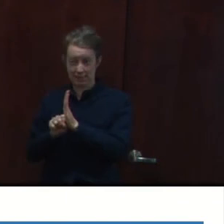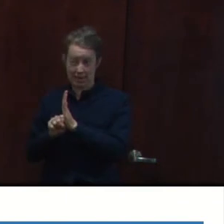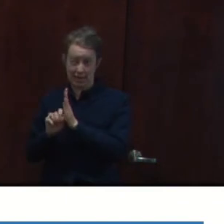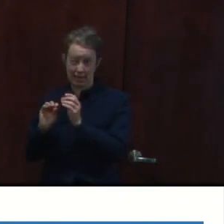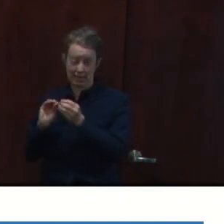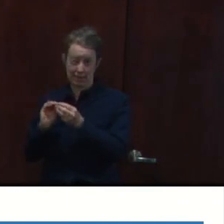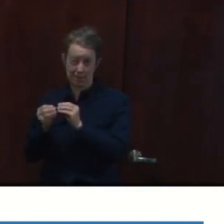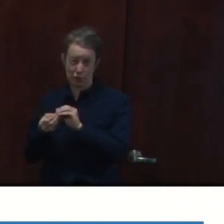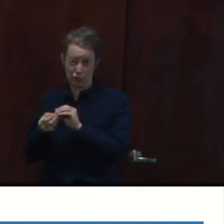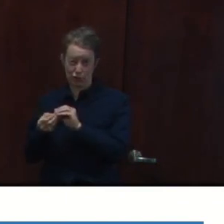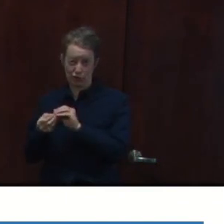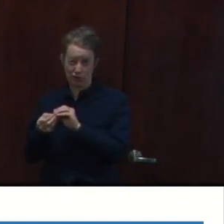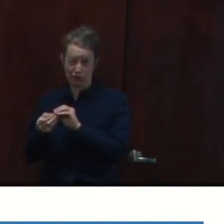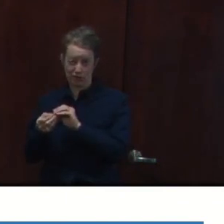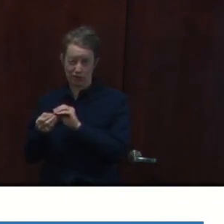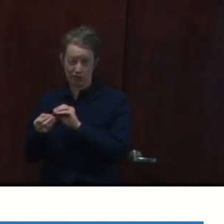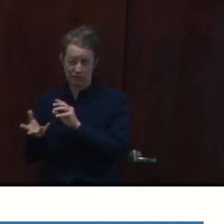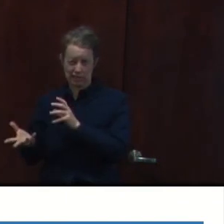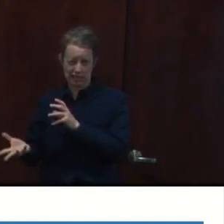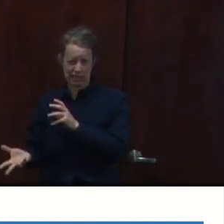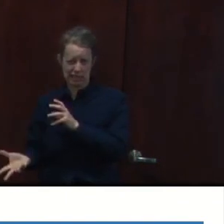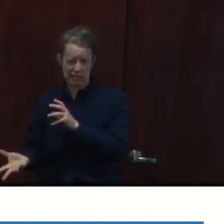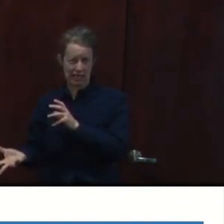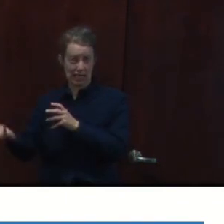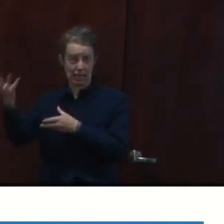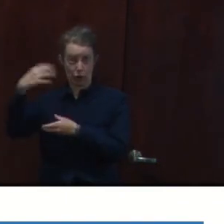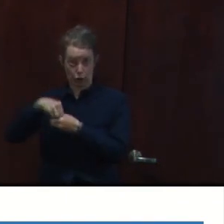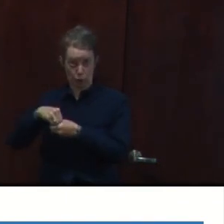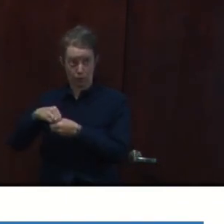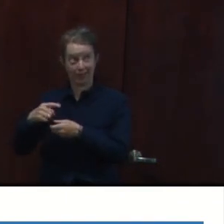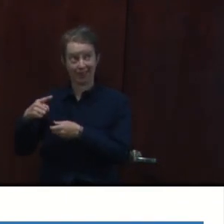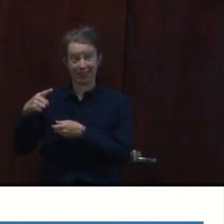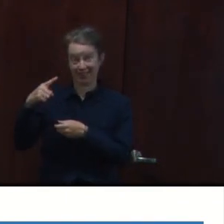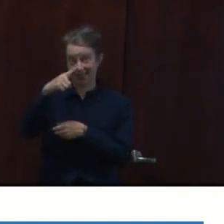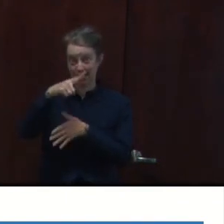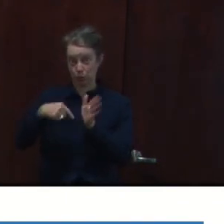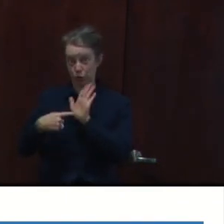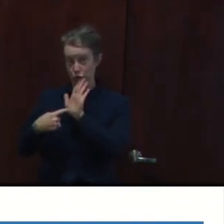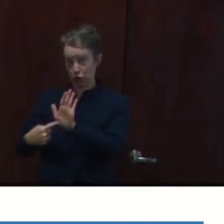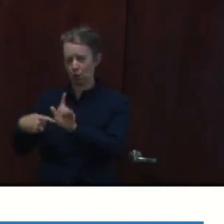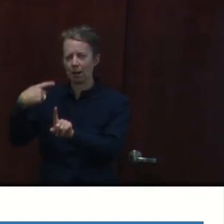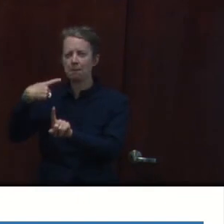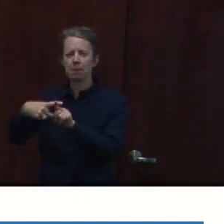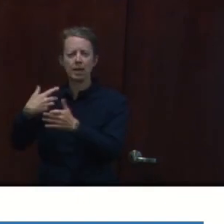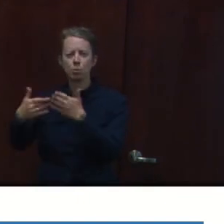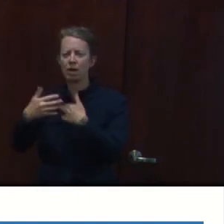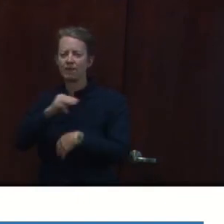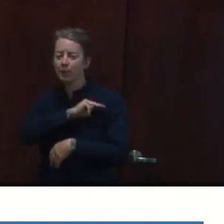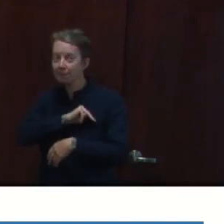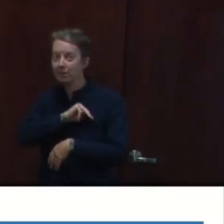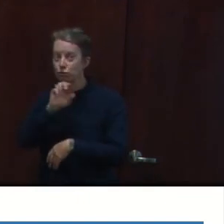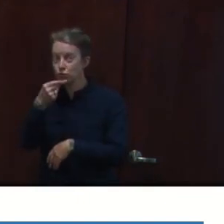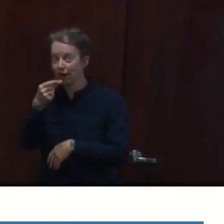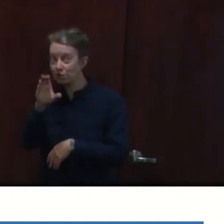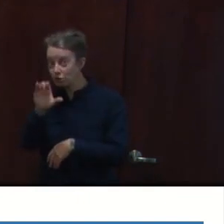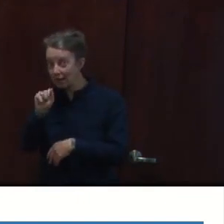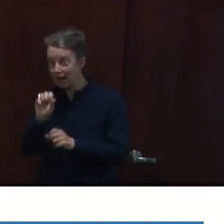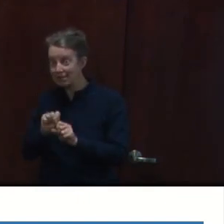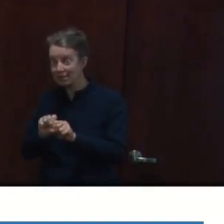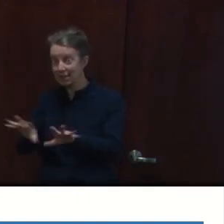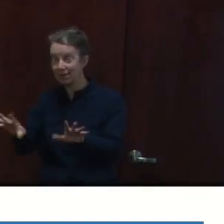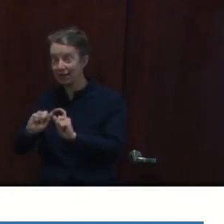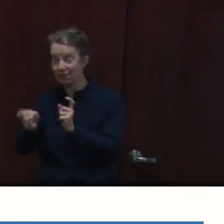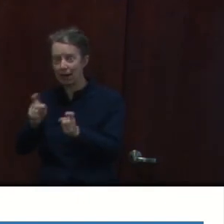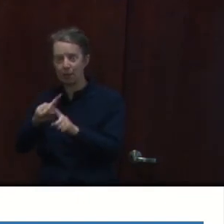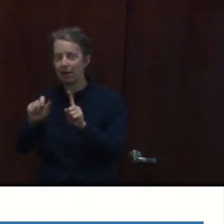that would be inclusive of these shots reflected here, plus what Mission HCA has administered, but not including long-term